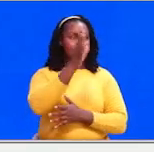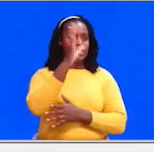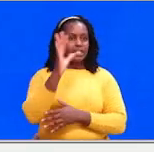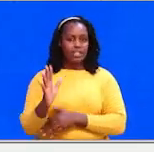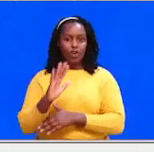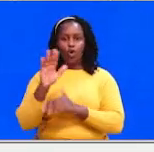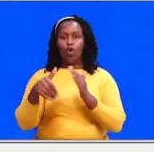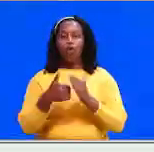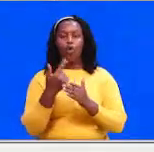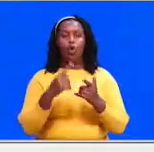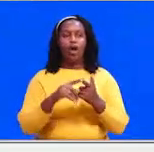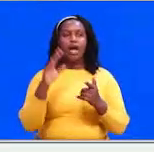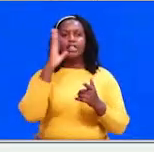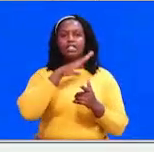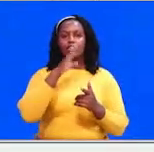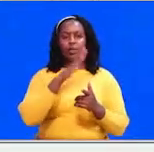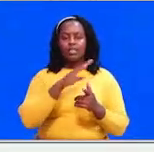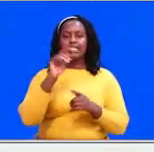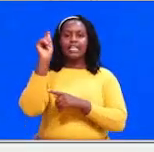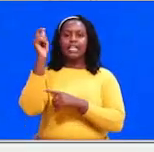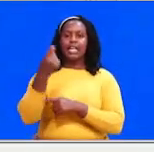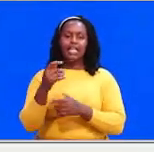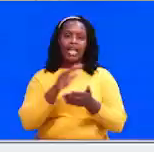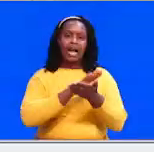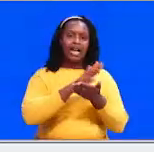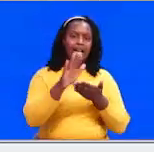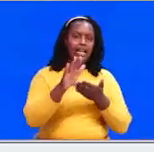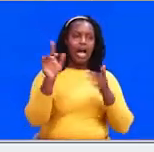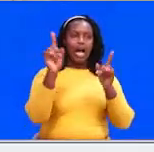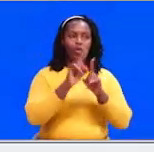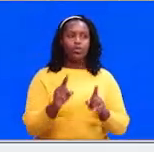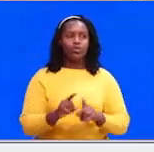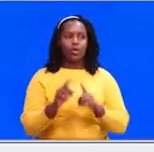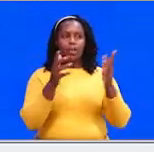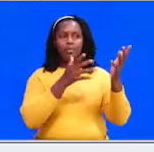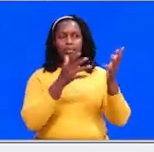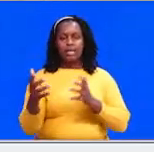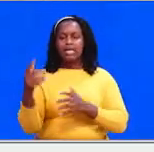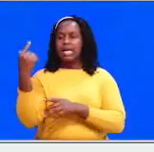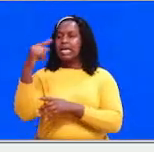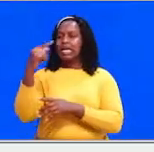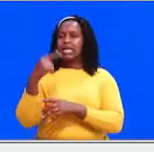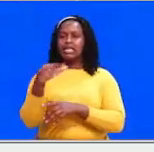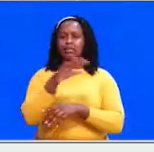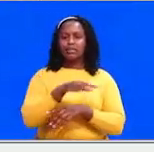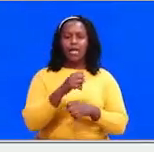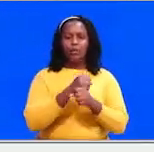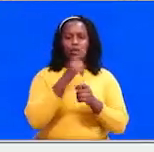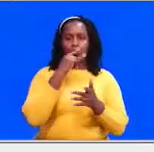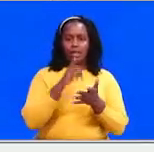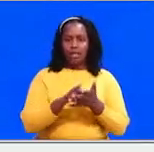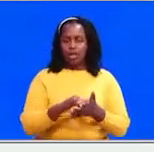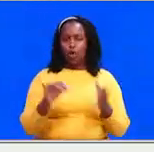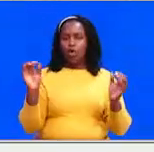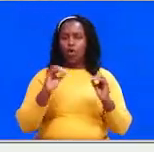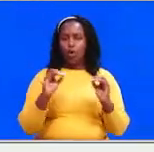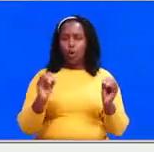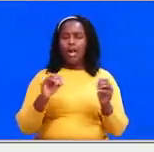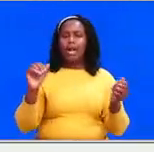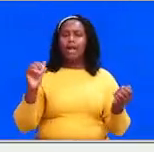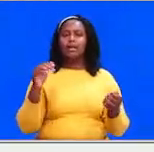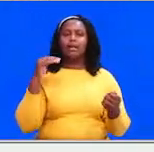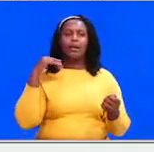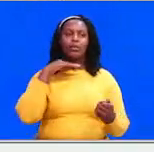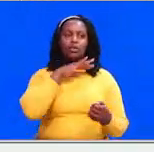Kenya and in Nairobi, and keep green spaces and ensure no sewer pollution in the environment. Mm-hmm.